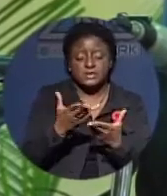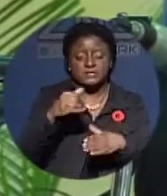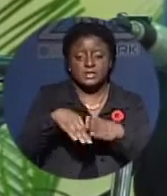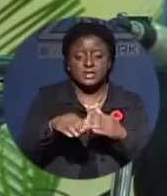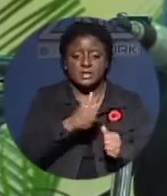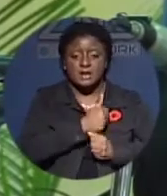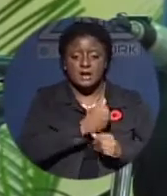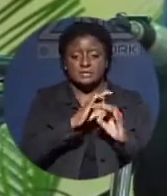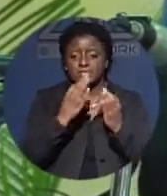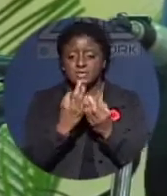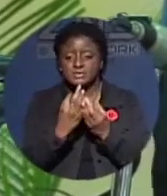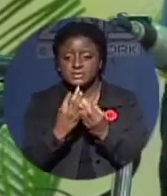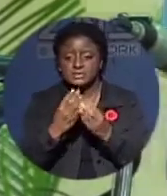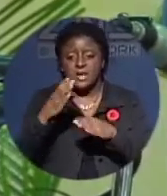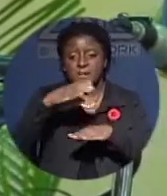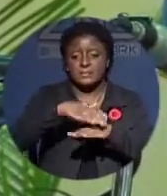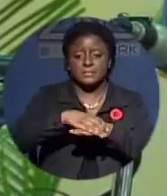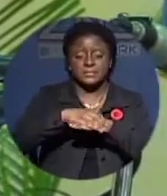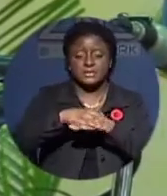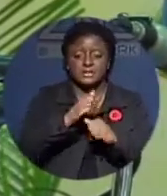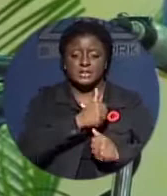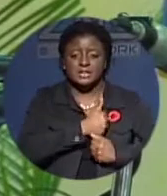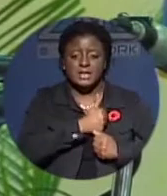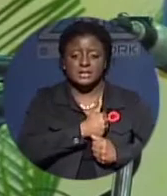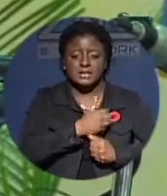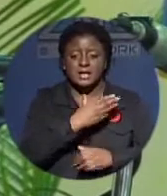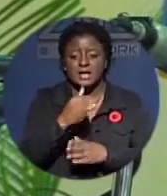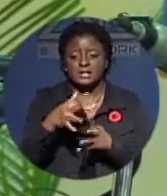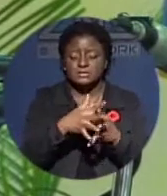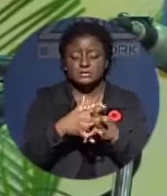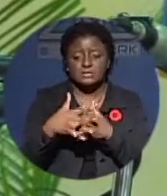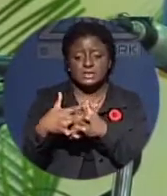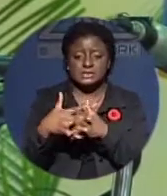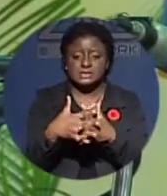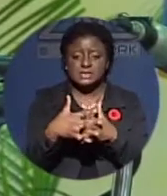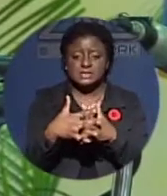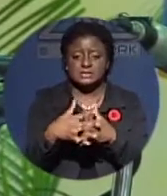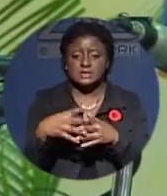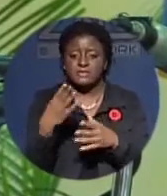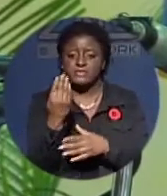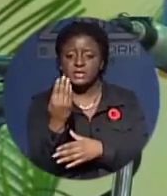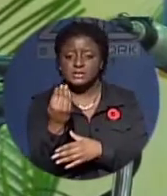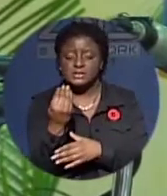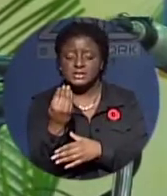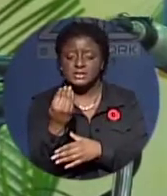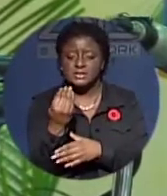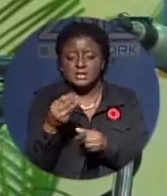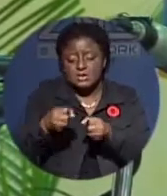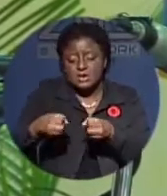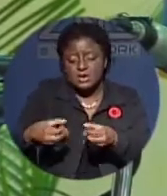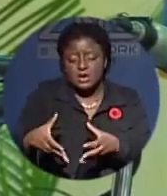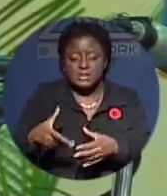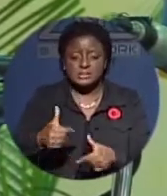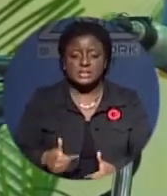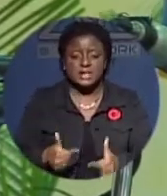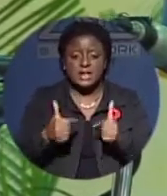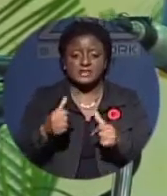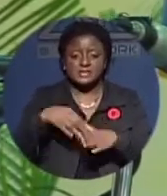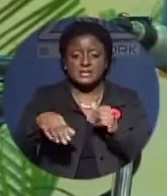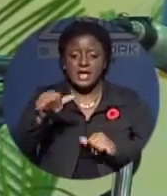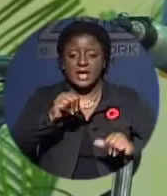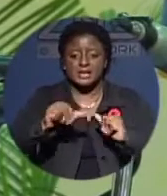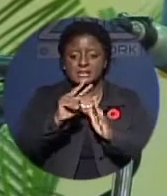Britain, Canada, and the United States. 14 of them lost their lives in active